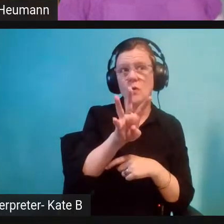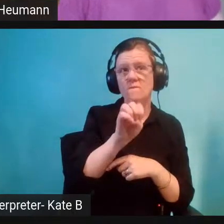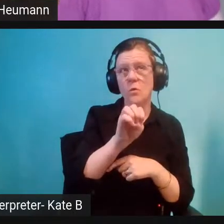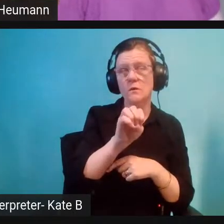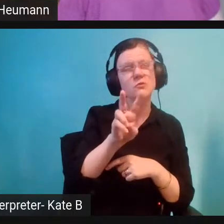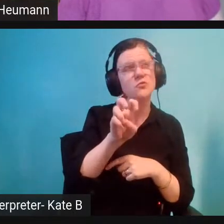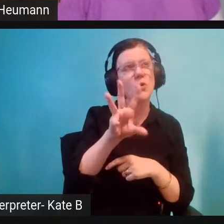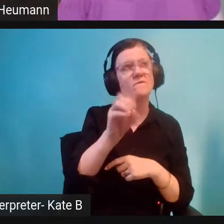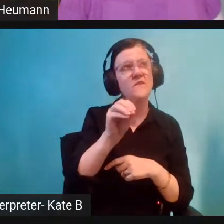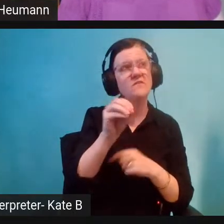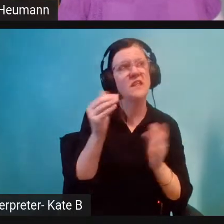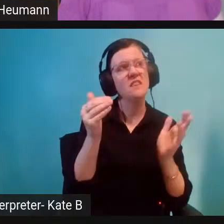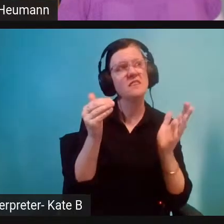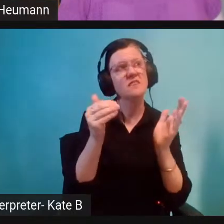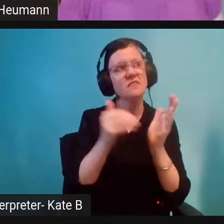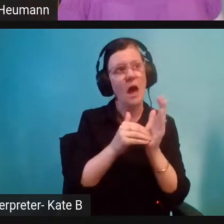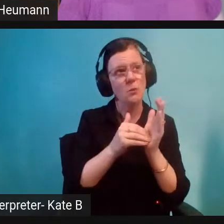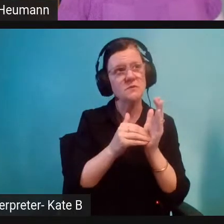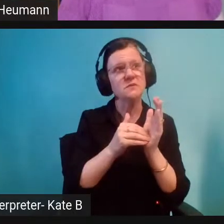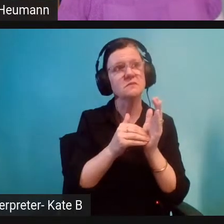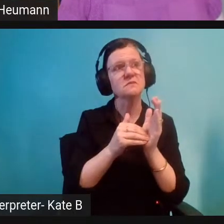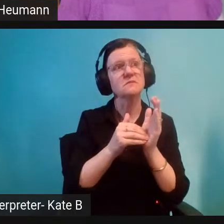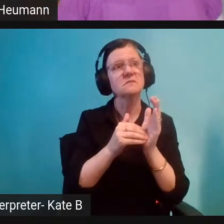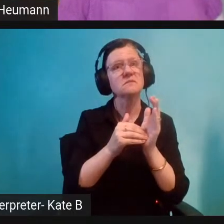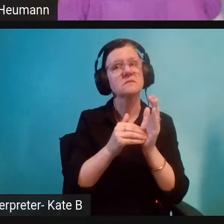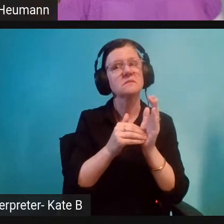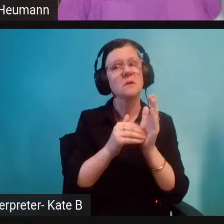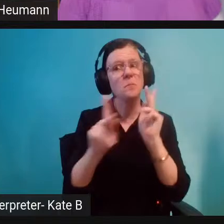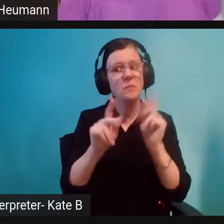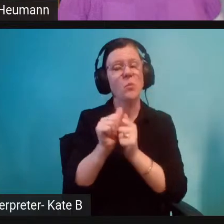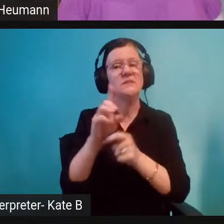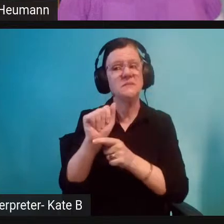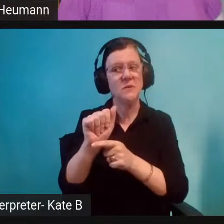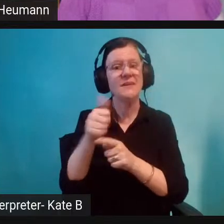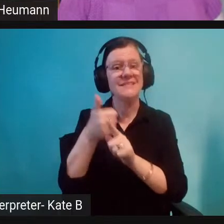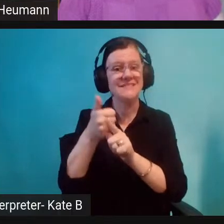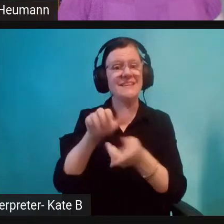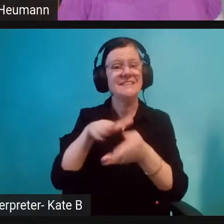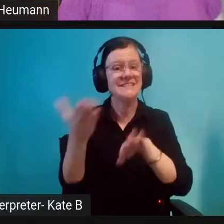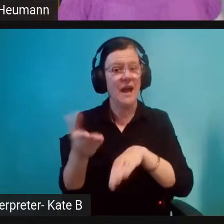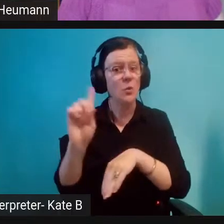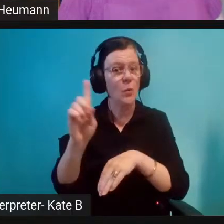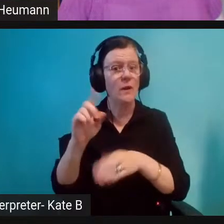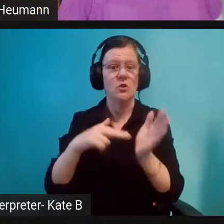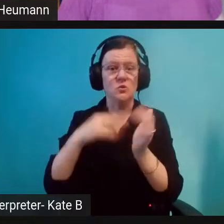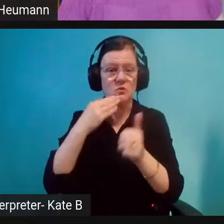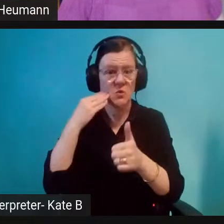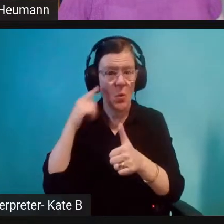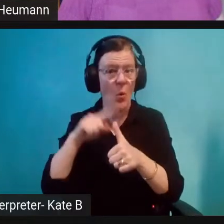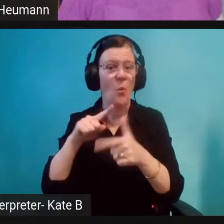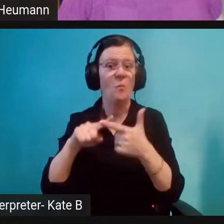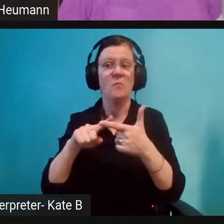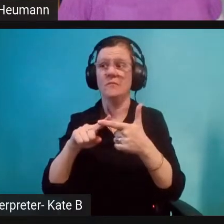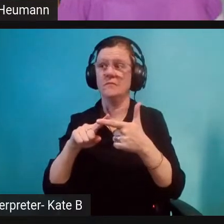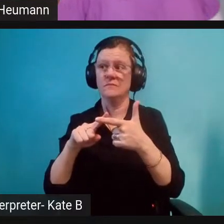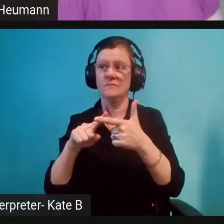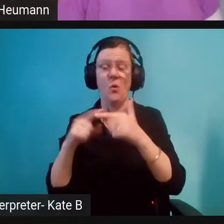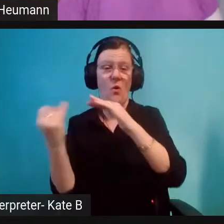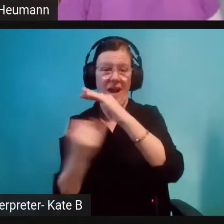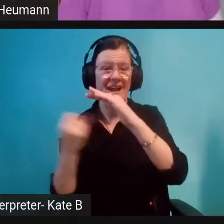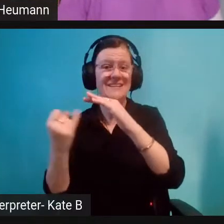250,000 disabled people who died in nursing homes and segregated congregate living